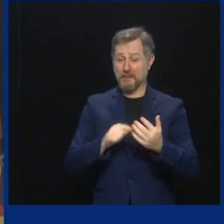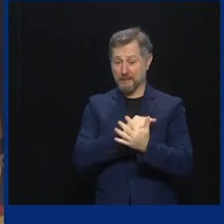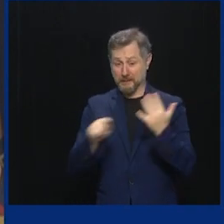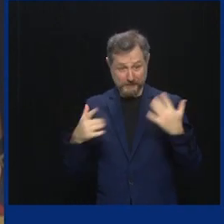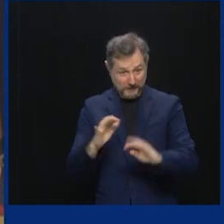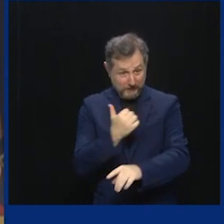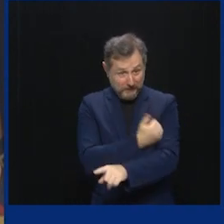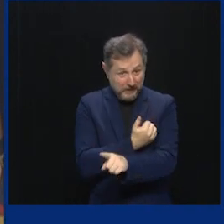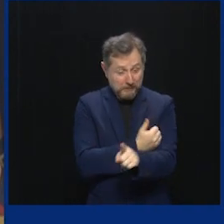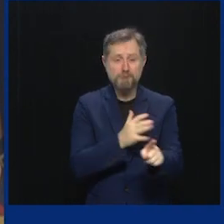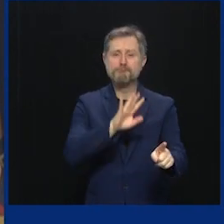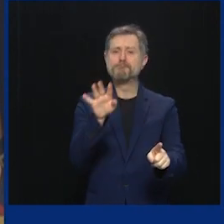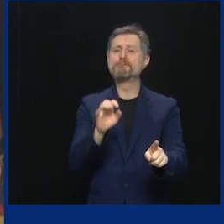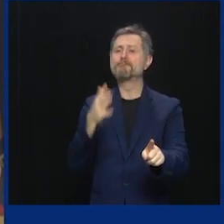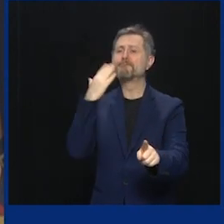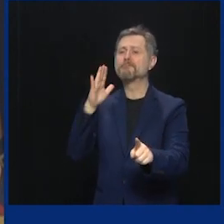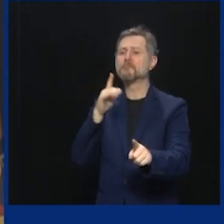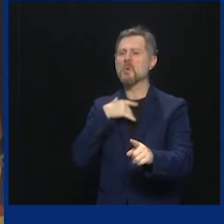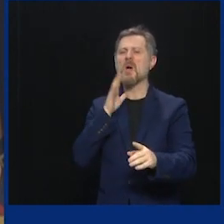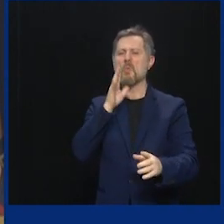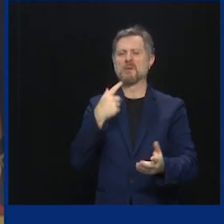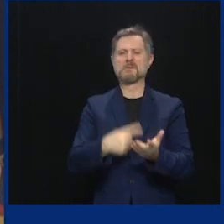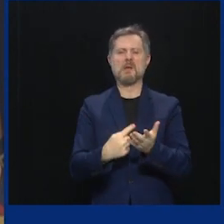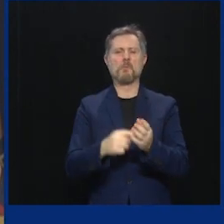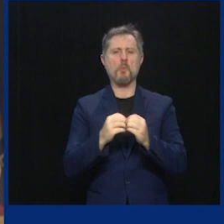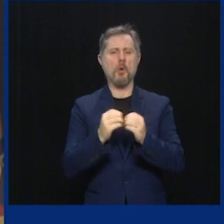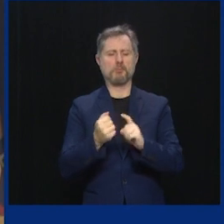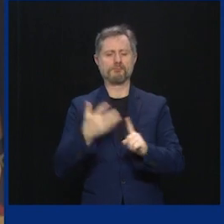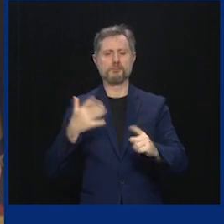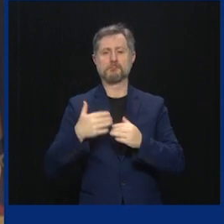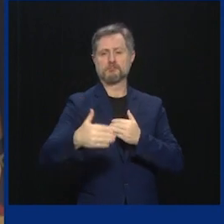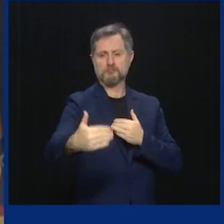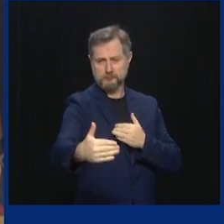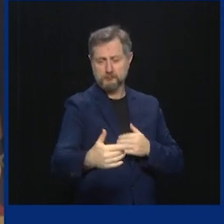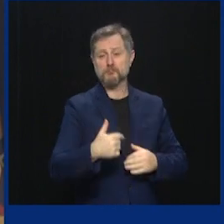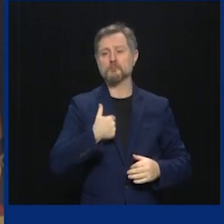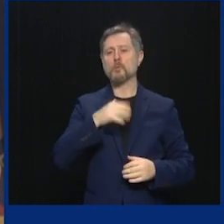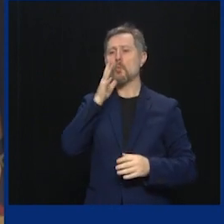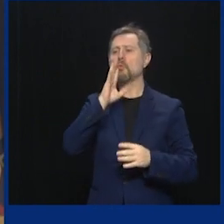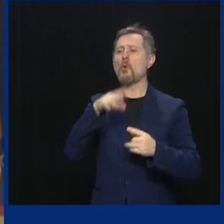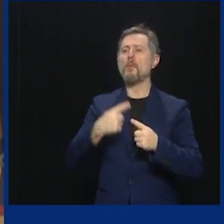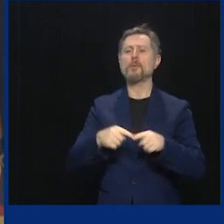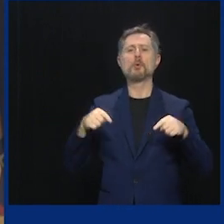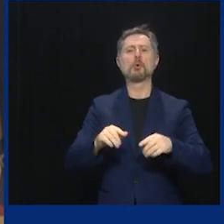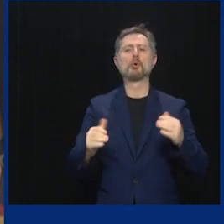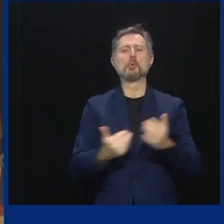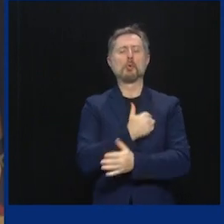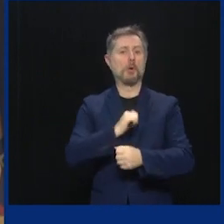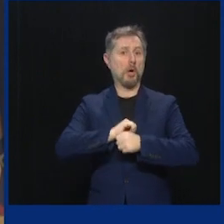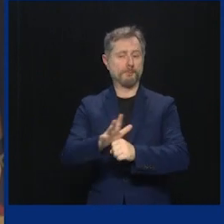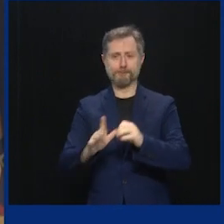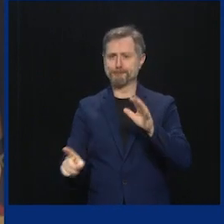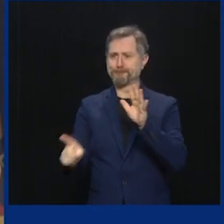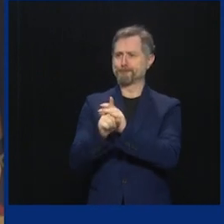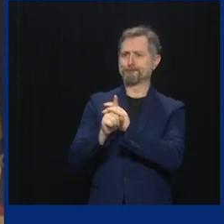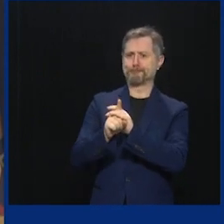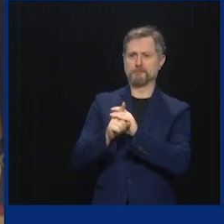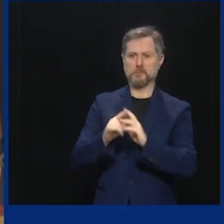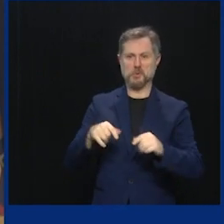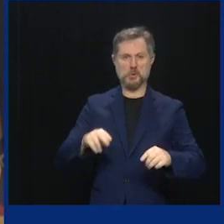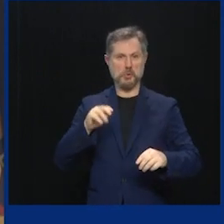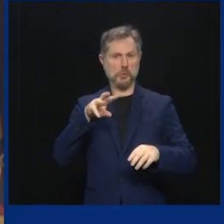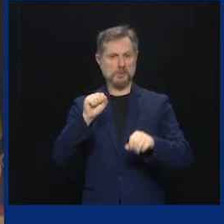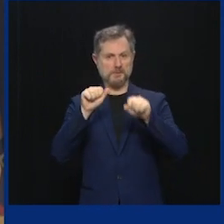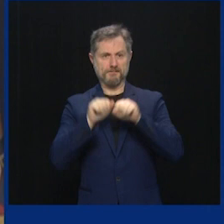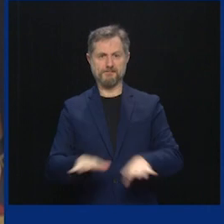we'll be talking about some of those issues in a few minutes. But right now I wanted to talk about the new variant, which has been dominating the news. We are watching this